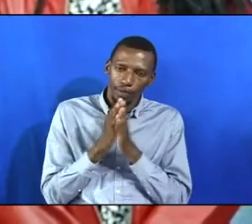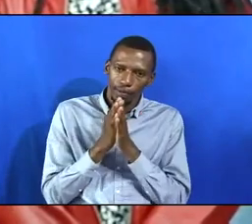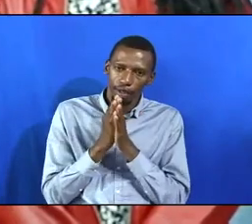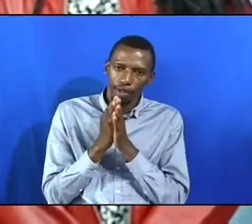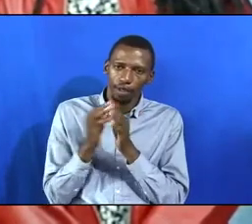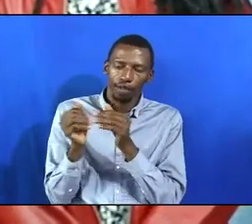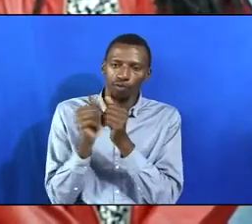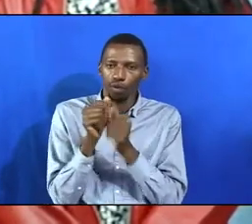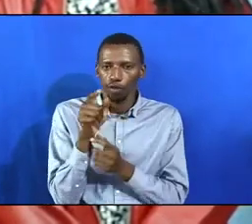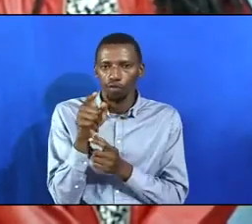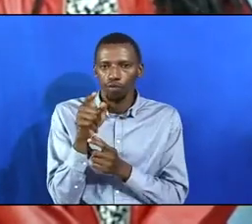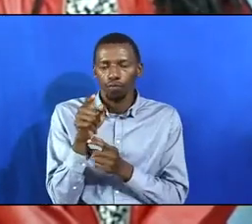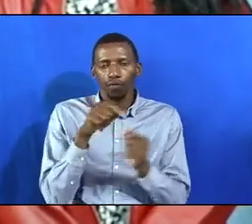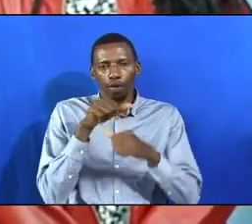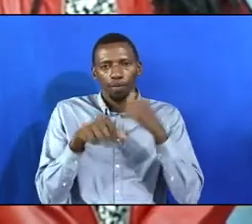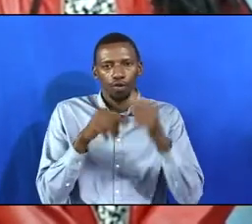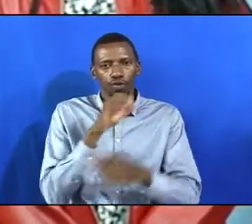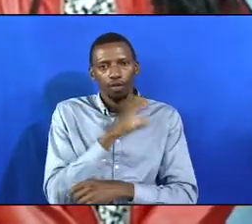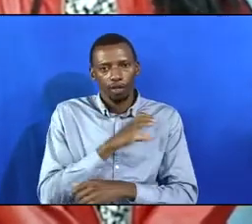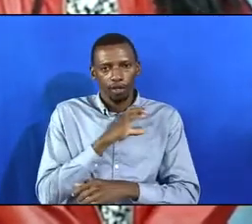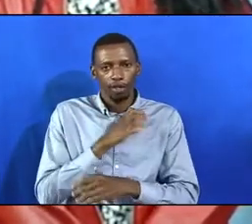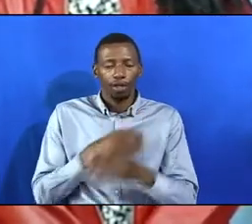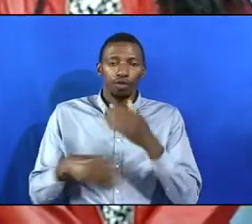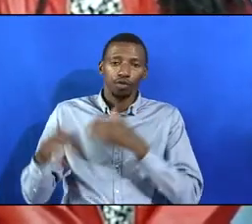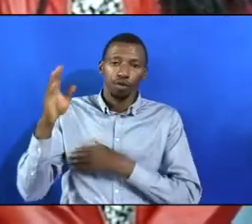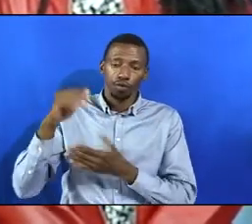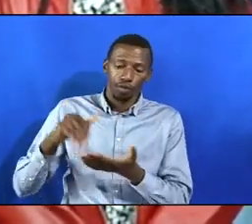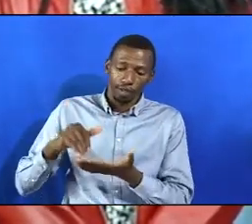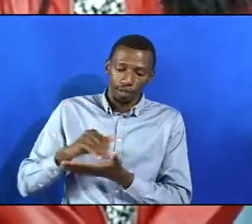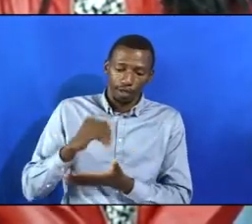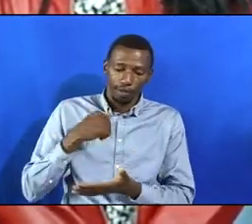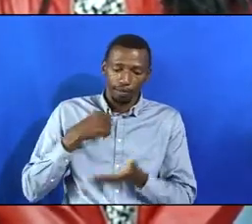regard to your character, God has sent me for that purpose.